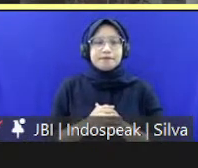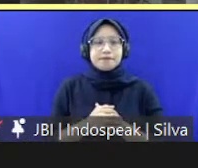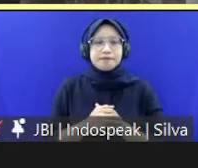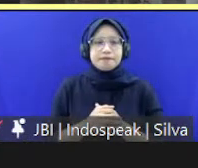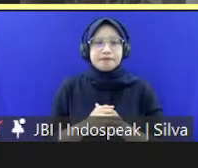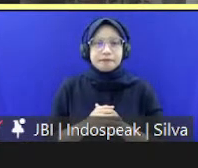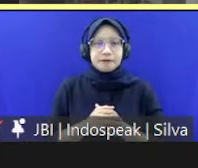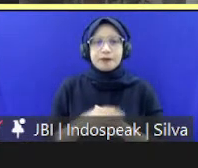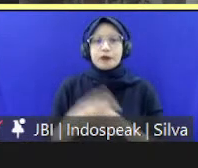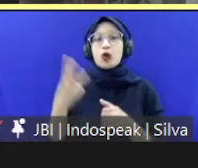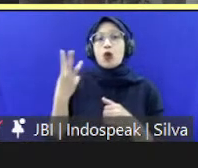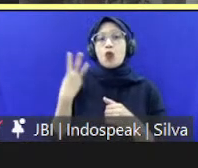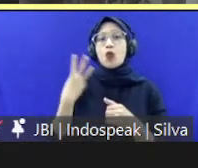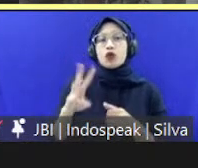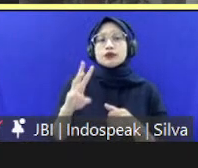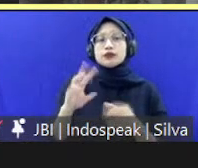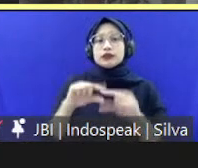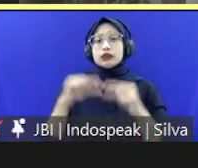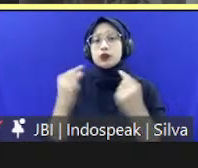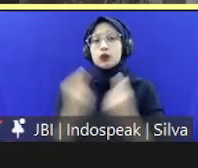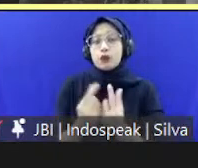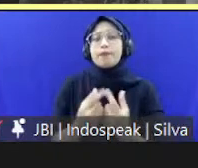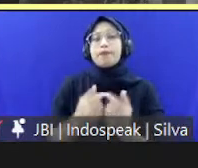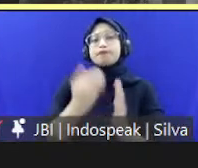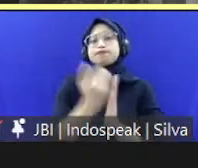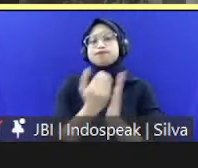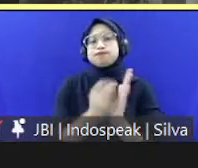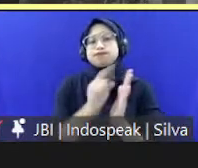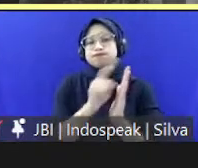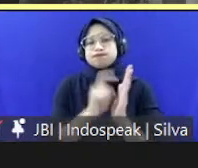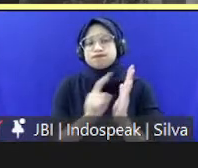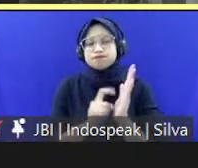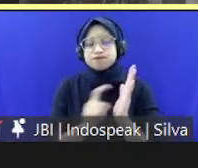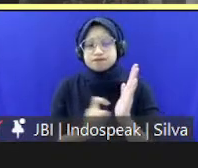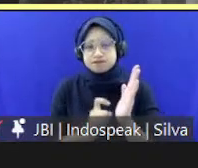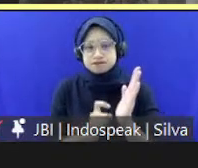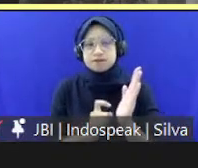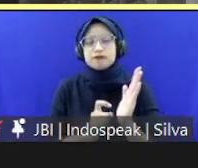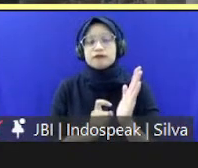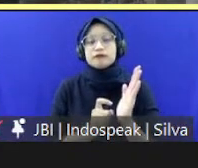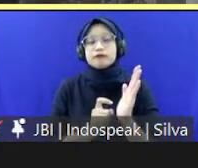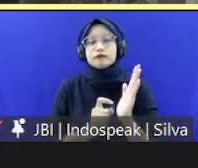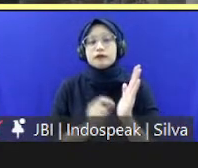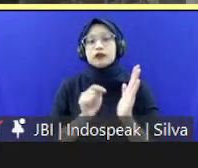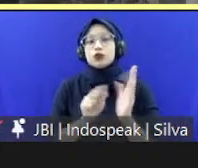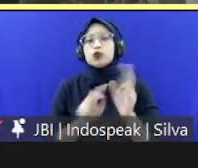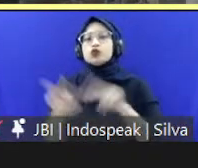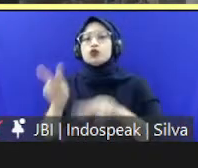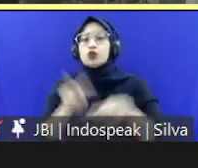Washington Group. And then we use other set of data, other surveys that are